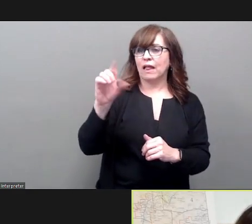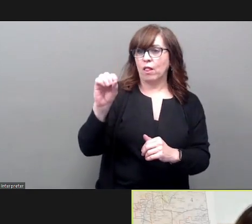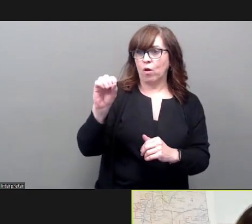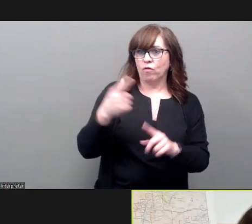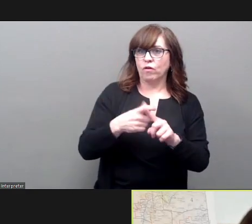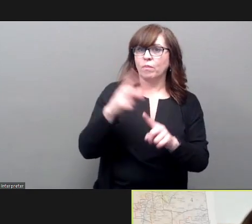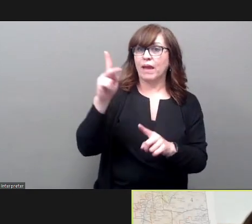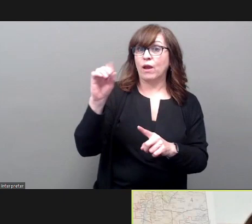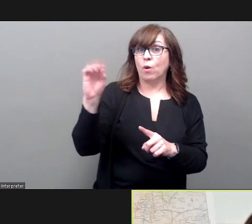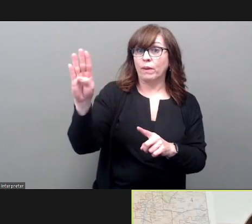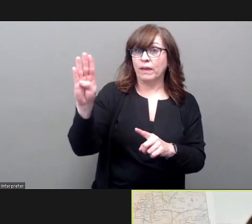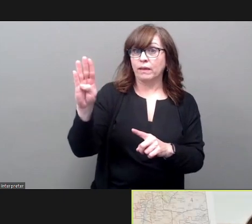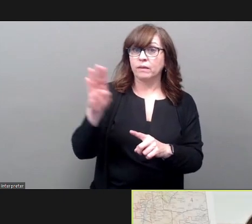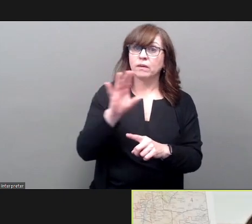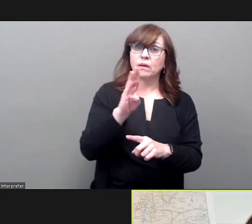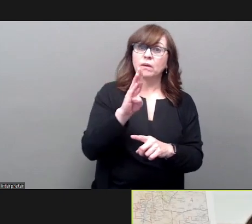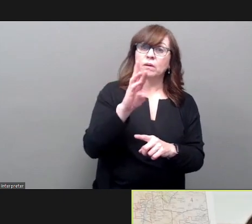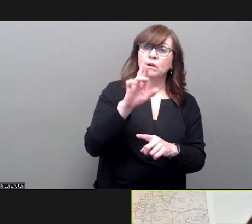ahead, Brittany.